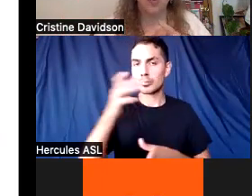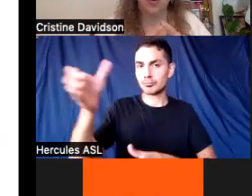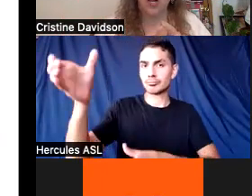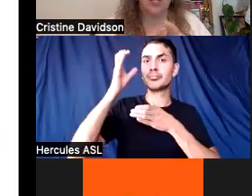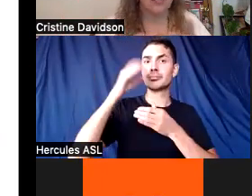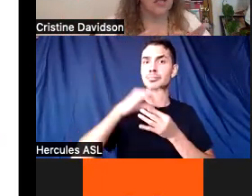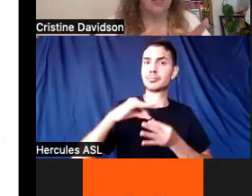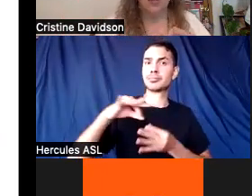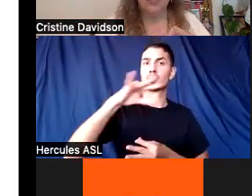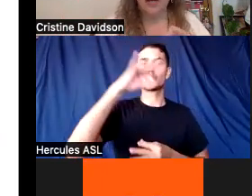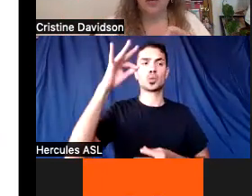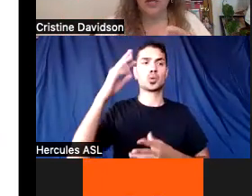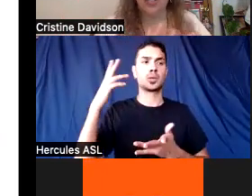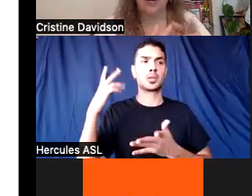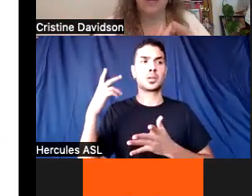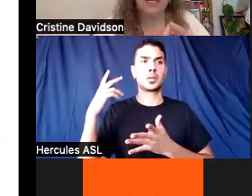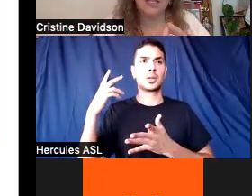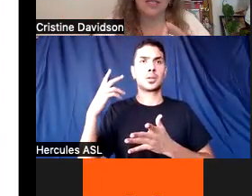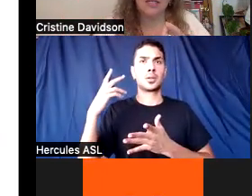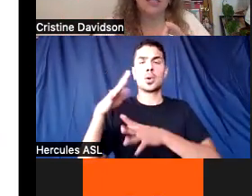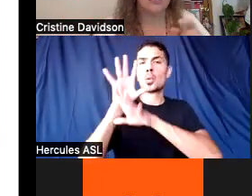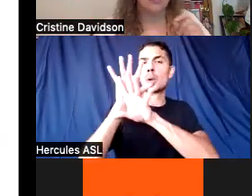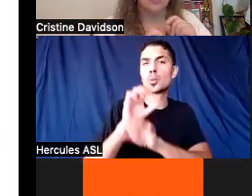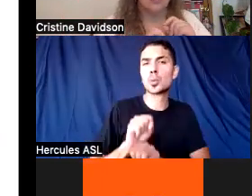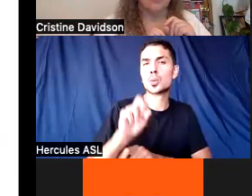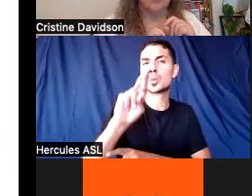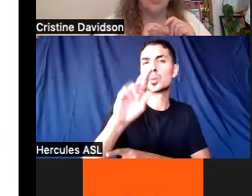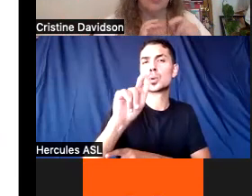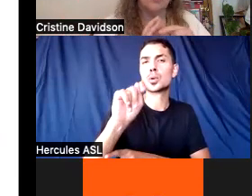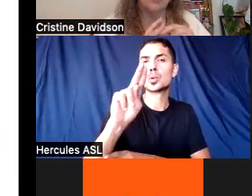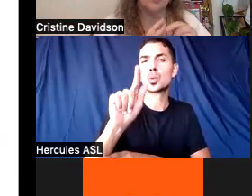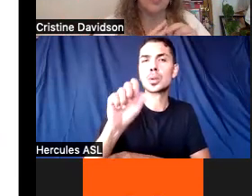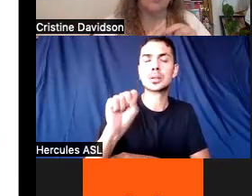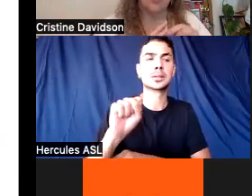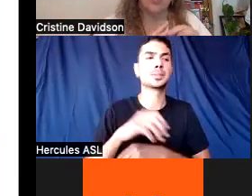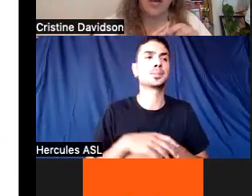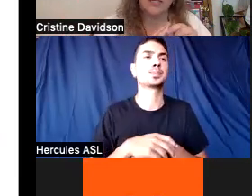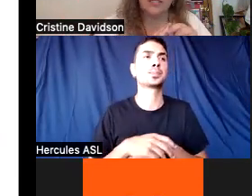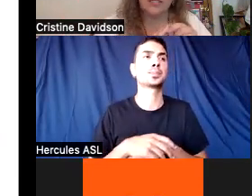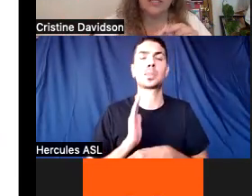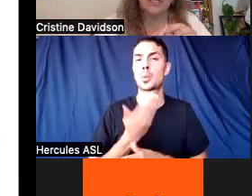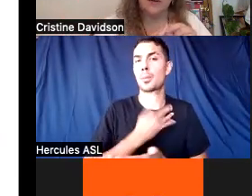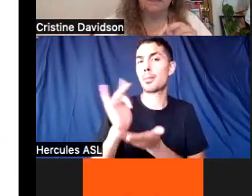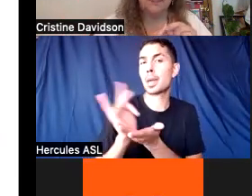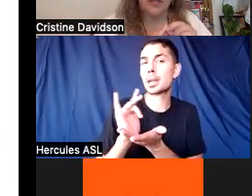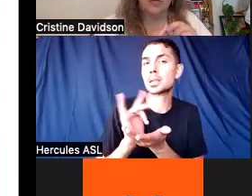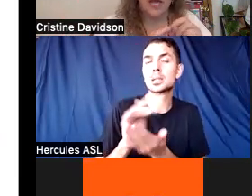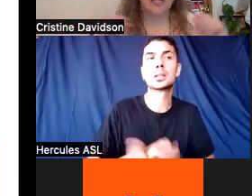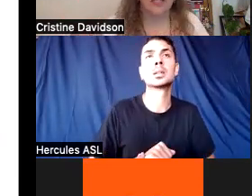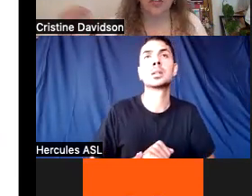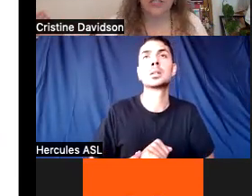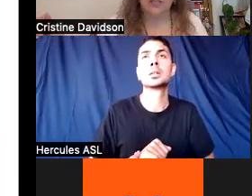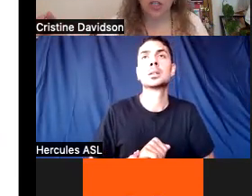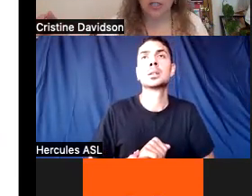rituals, our protocols, our language, our medicines, some of those ceremonial practices,